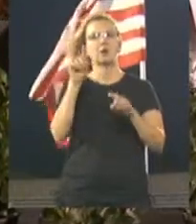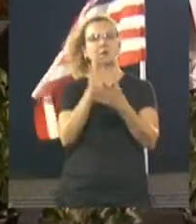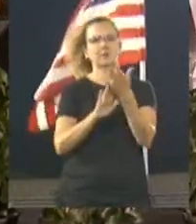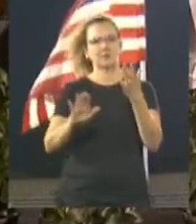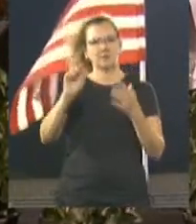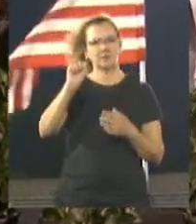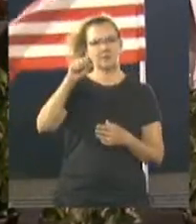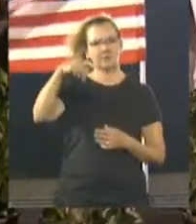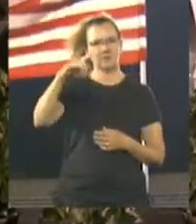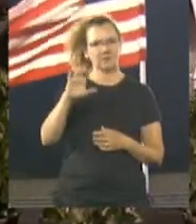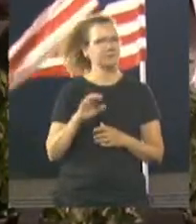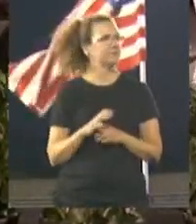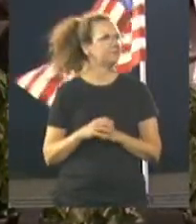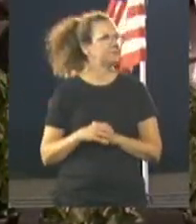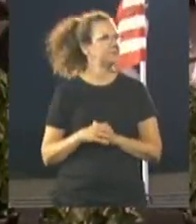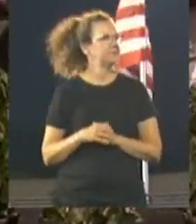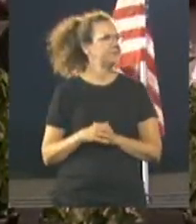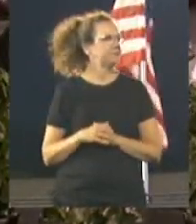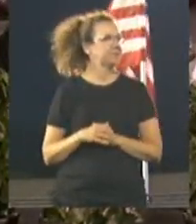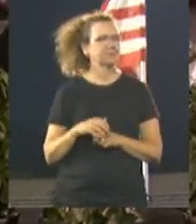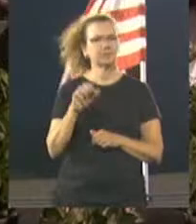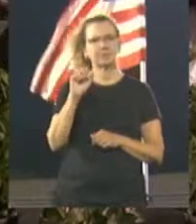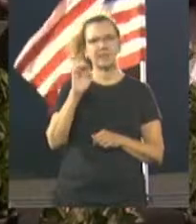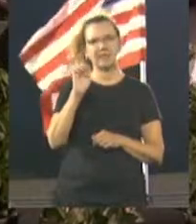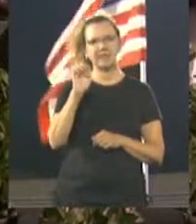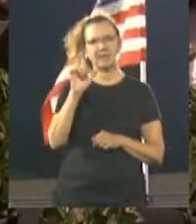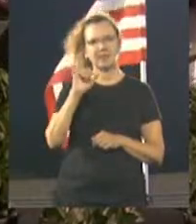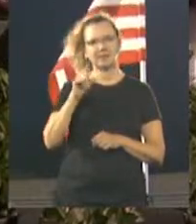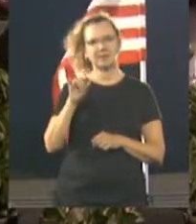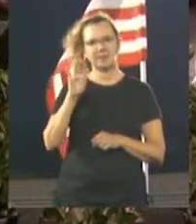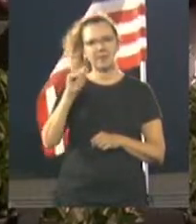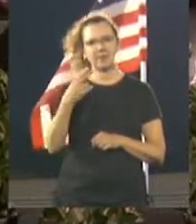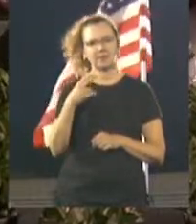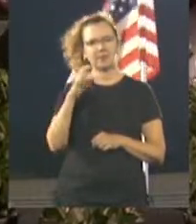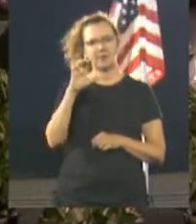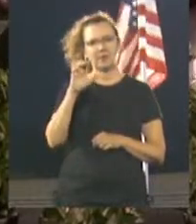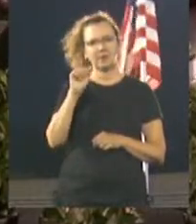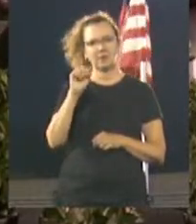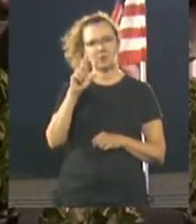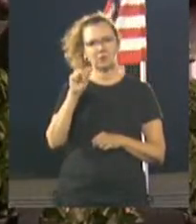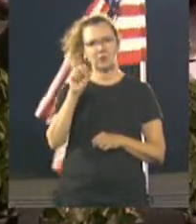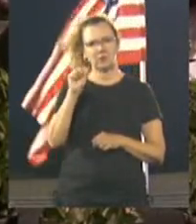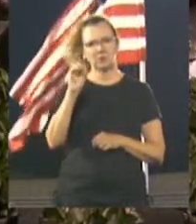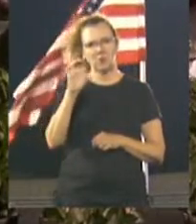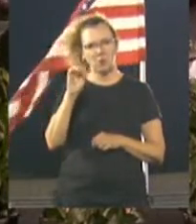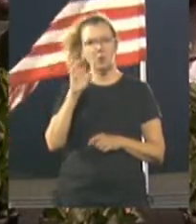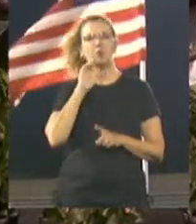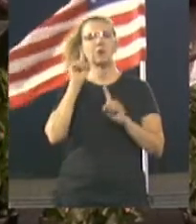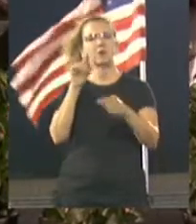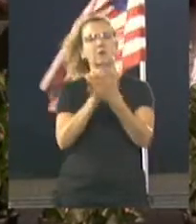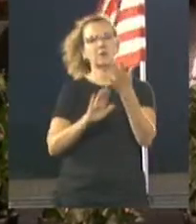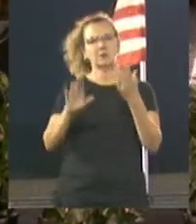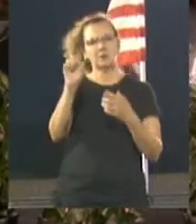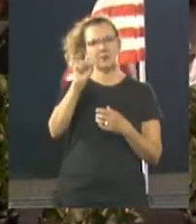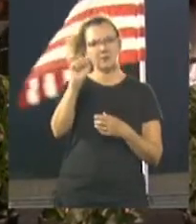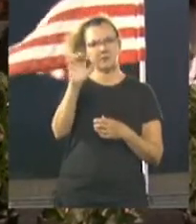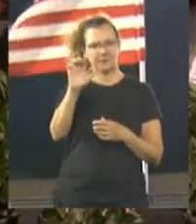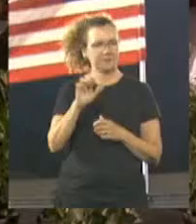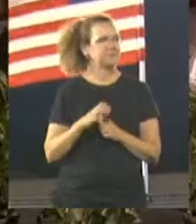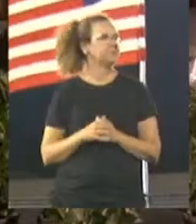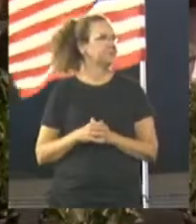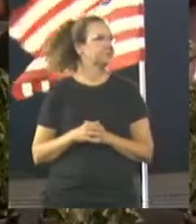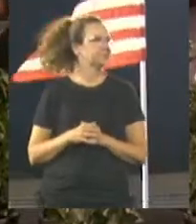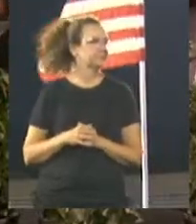Philip's College. Elizabeth Rose Carrasco will be attending San Antonio